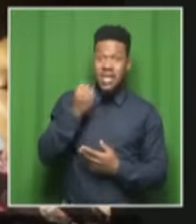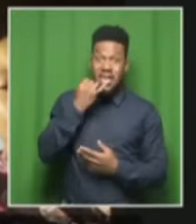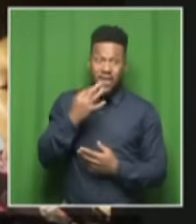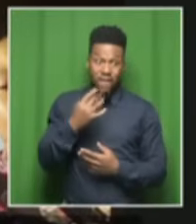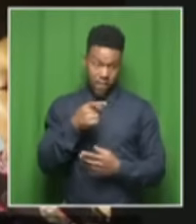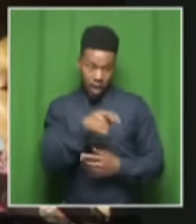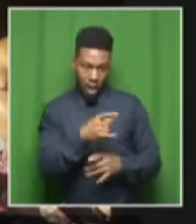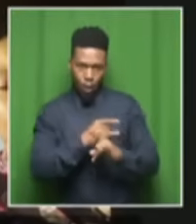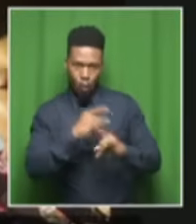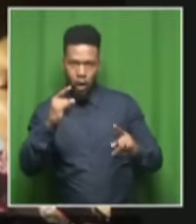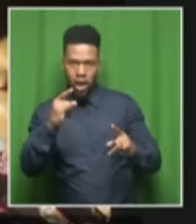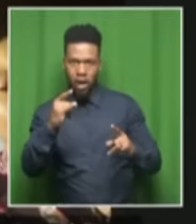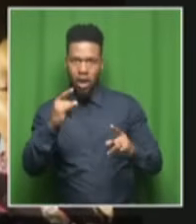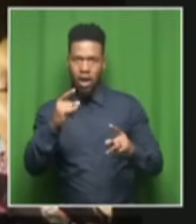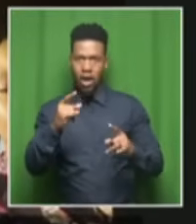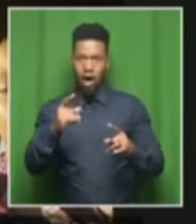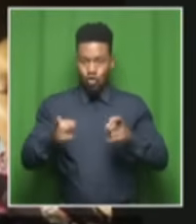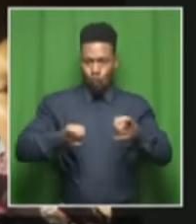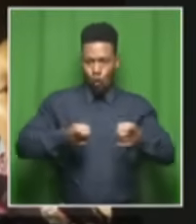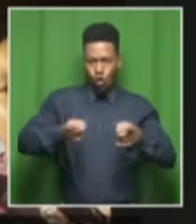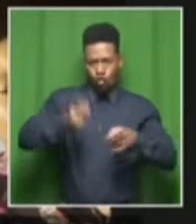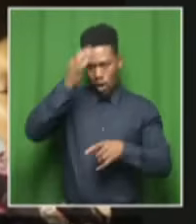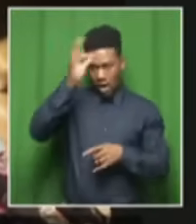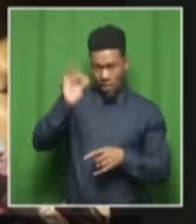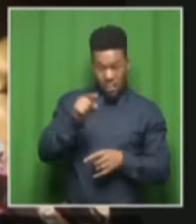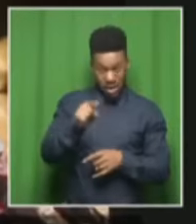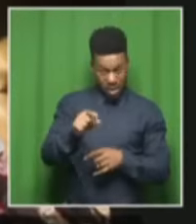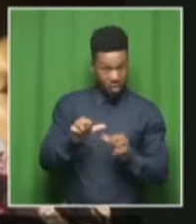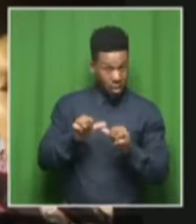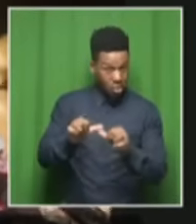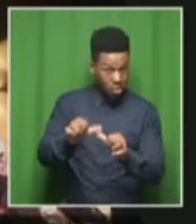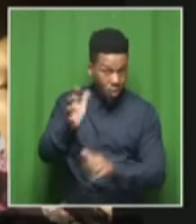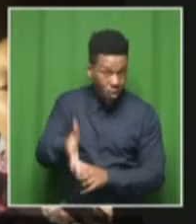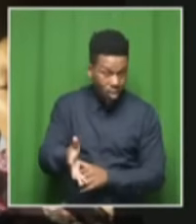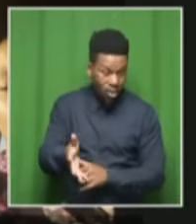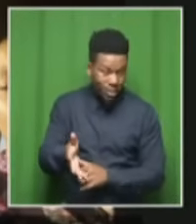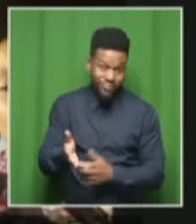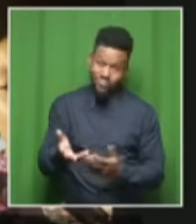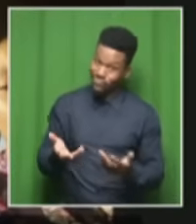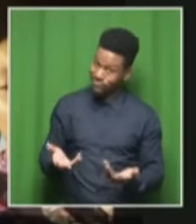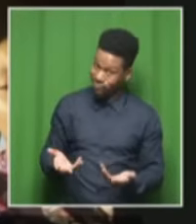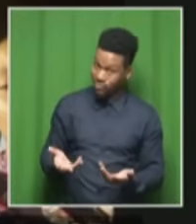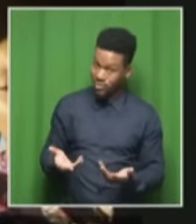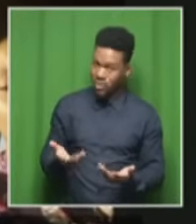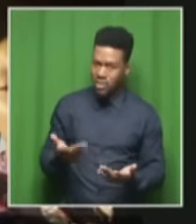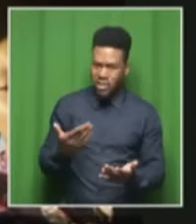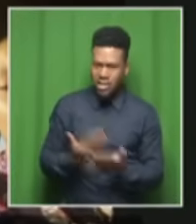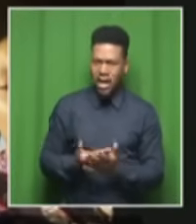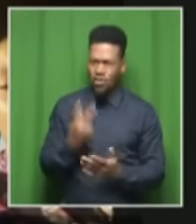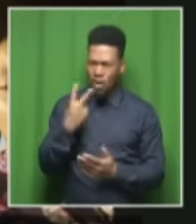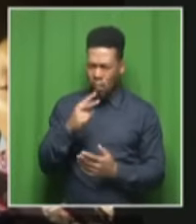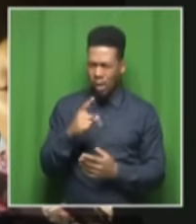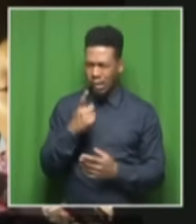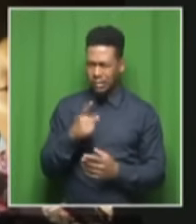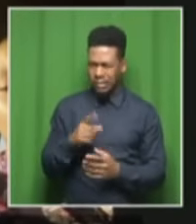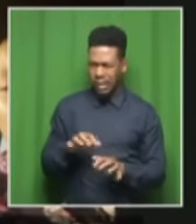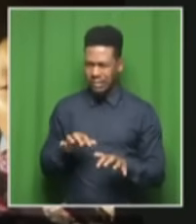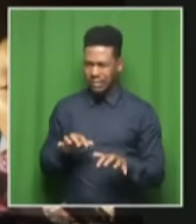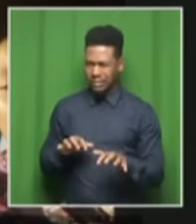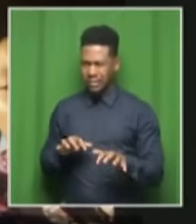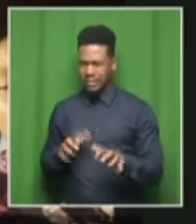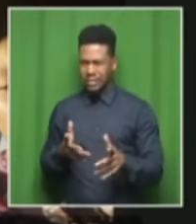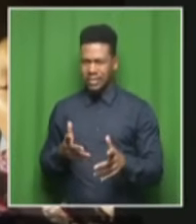do, you know, because still you find that, you know, one finds that there's still a resistance when it comes to fully,